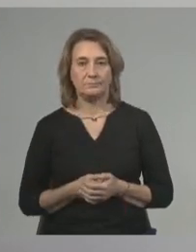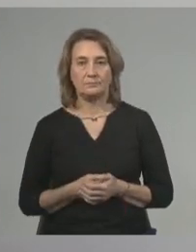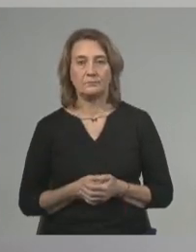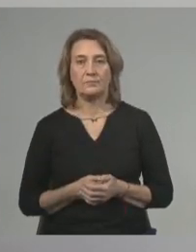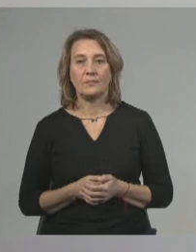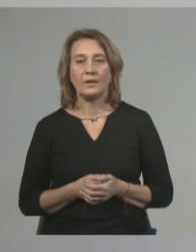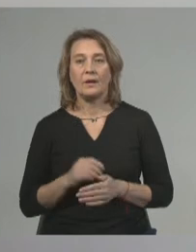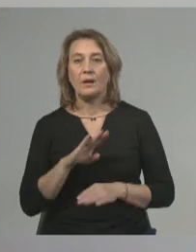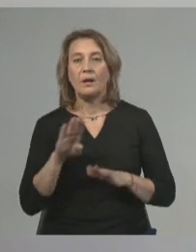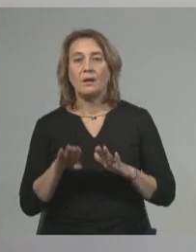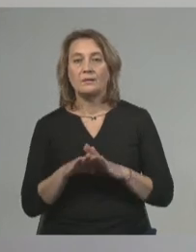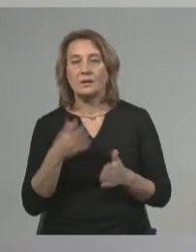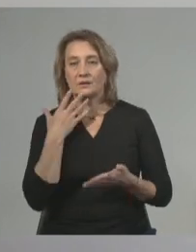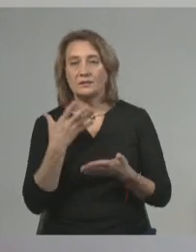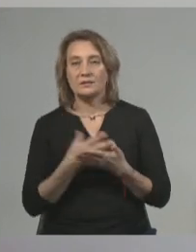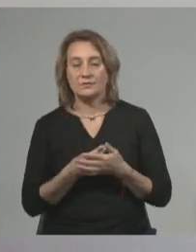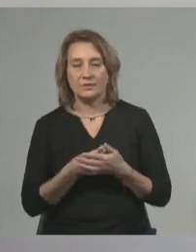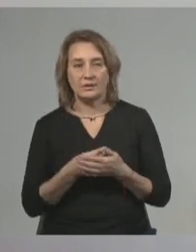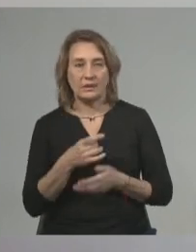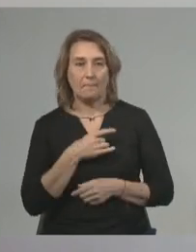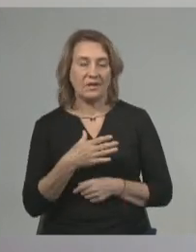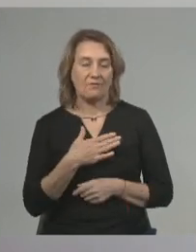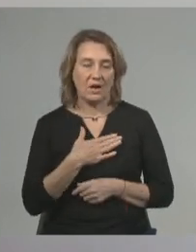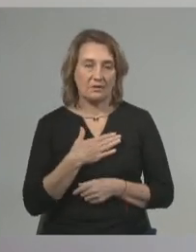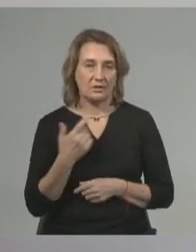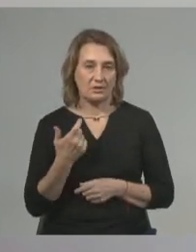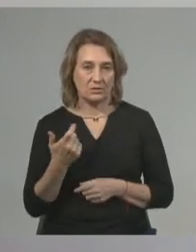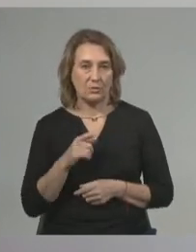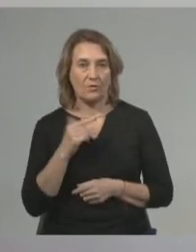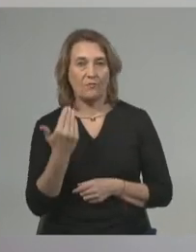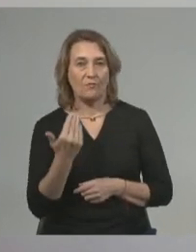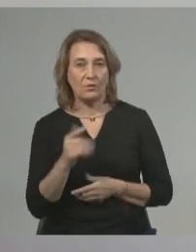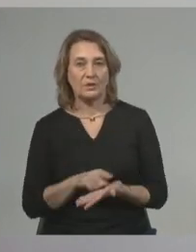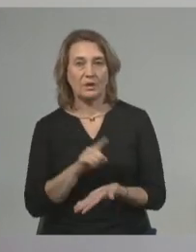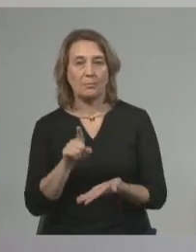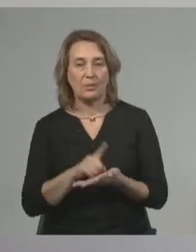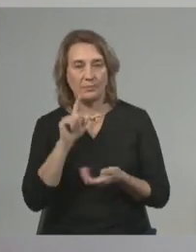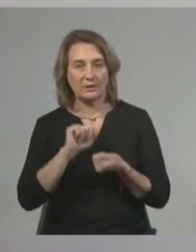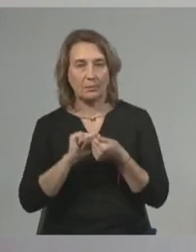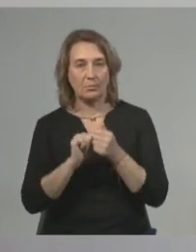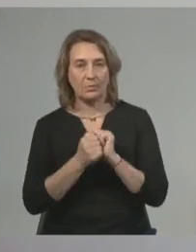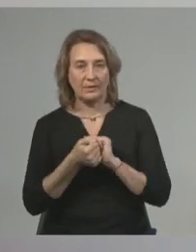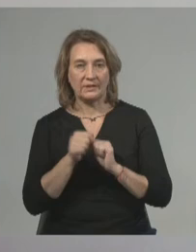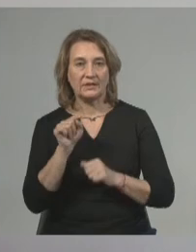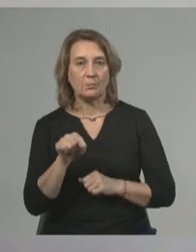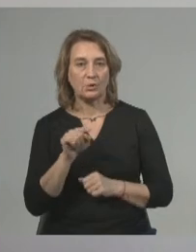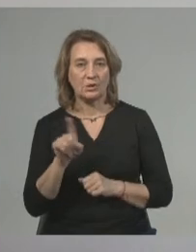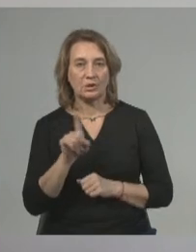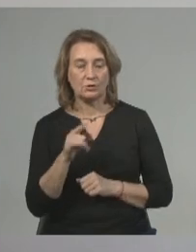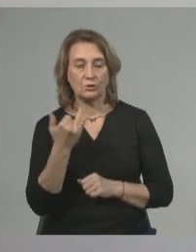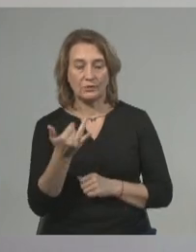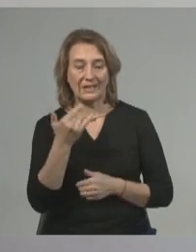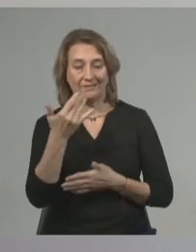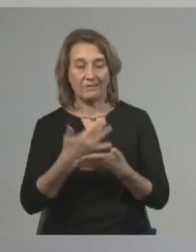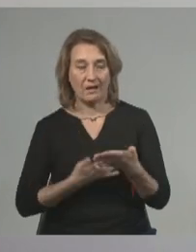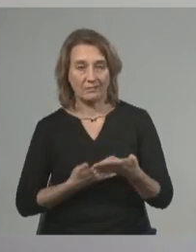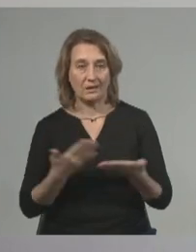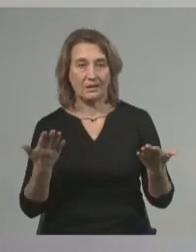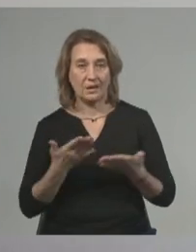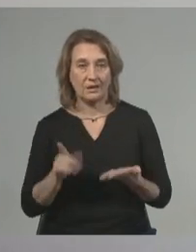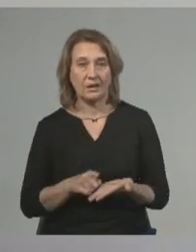you think about how the data that we create as users on these platforms is ultimately what these platforms are